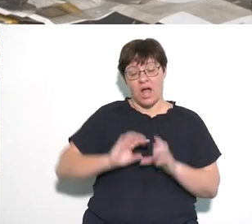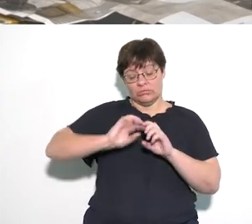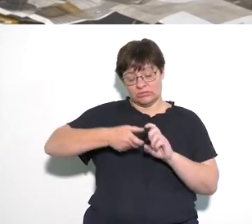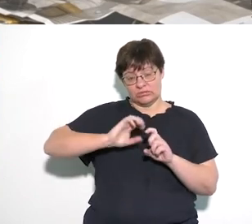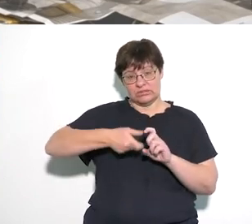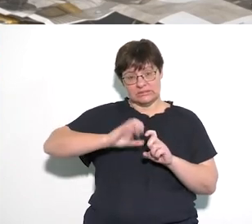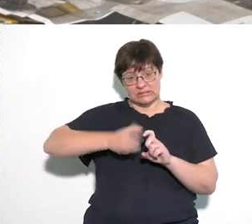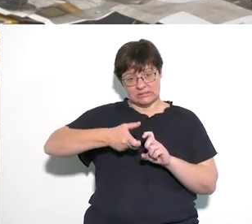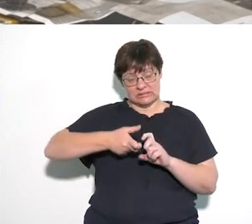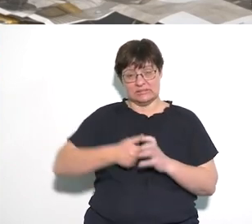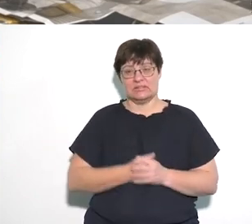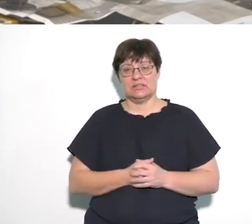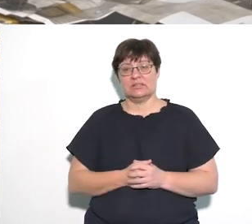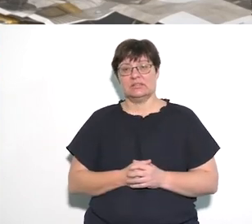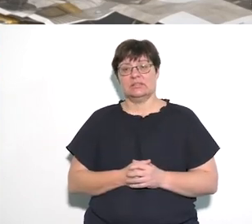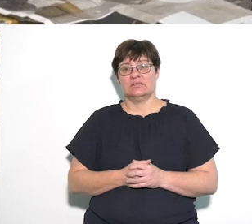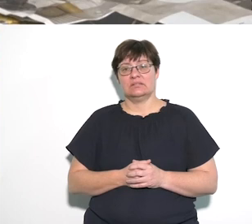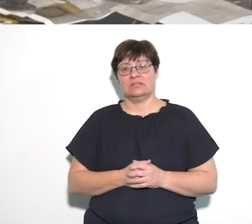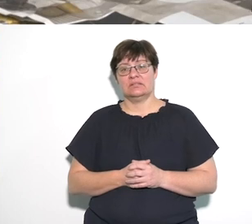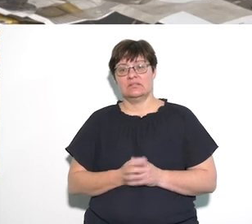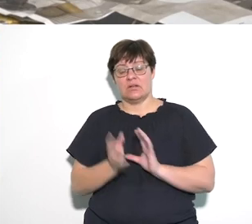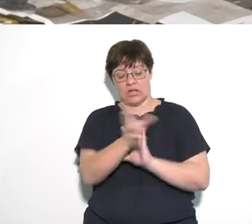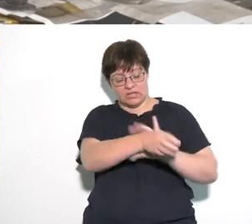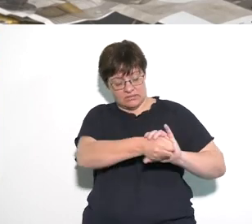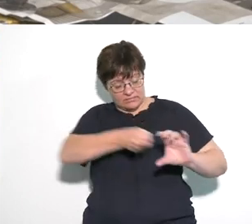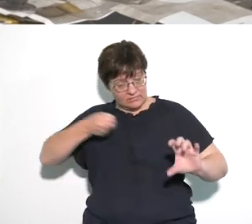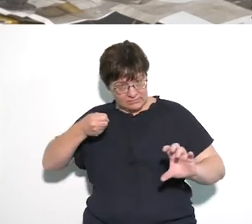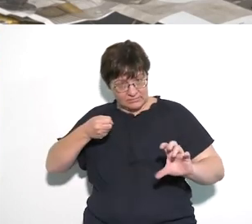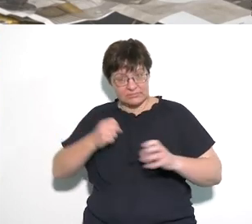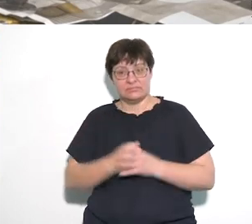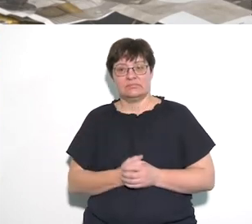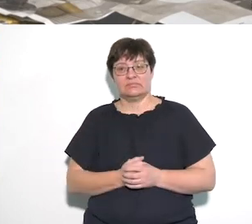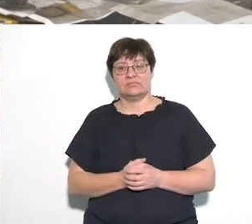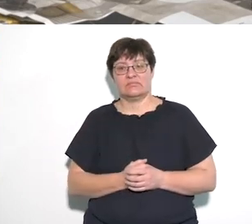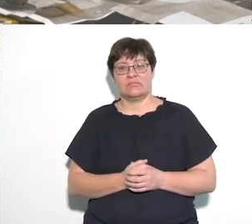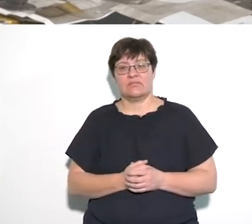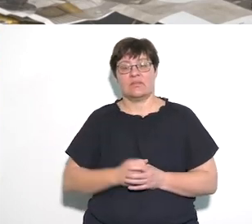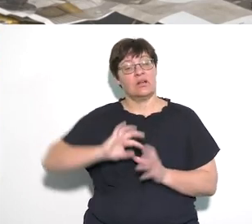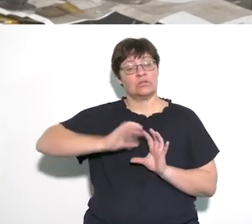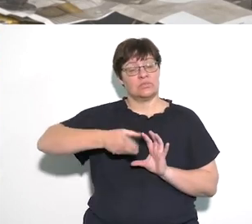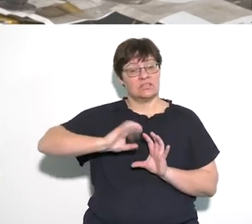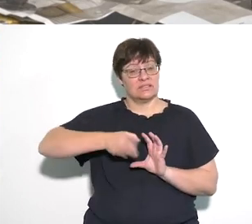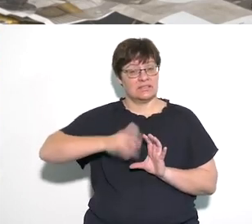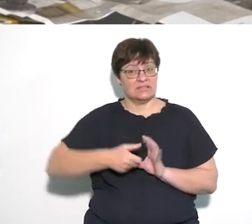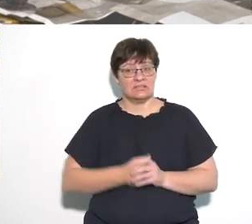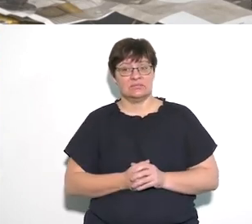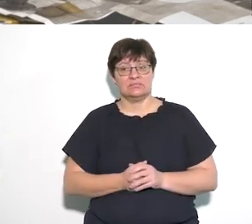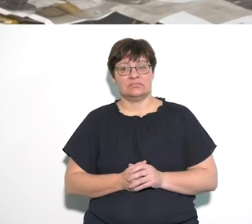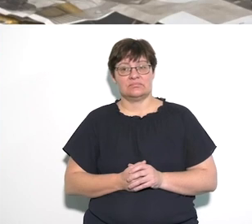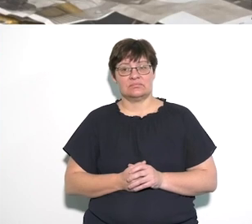your stocking like this and twist. Turn it over, push it through and